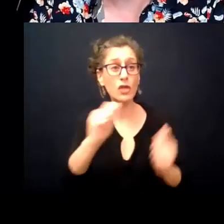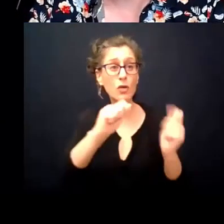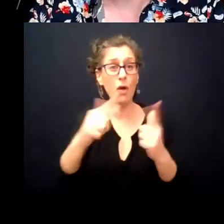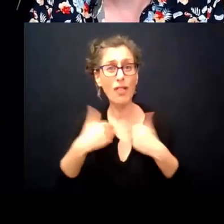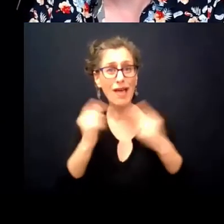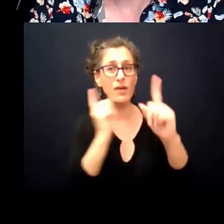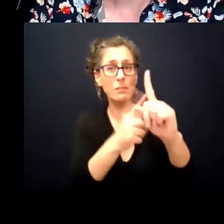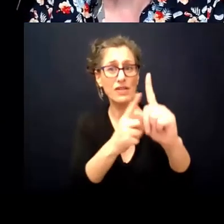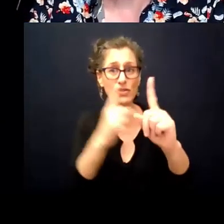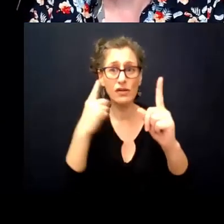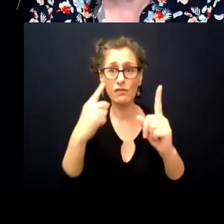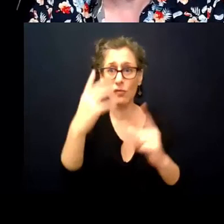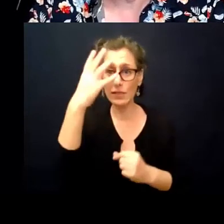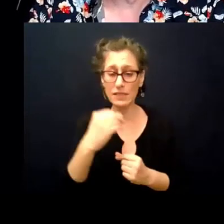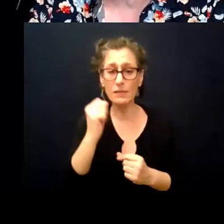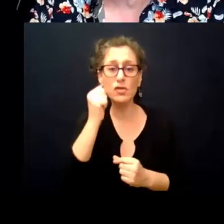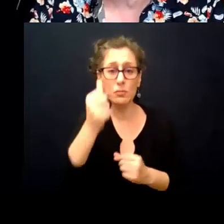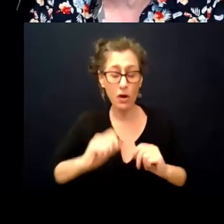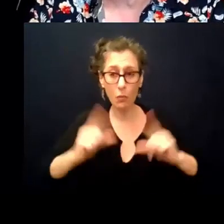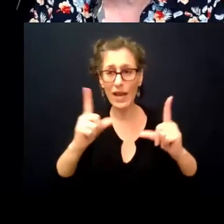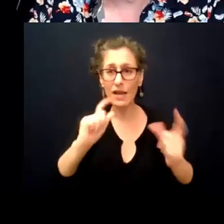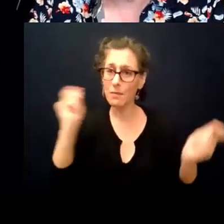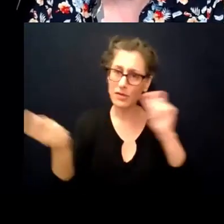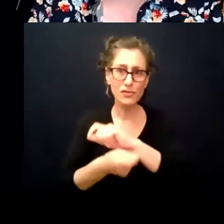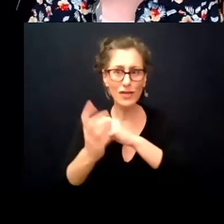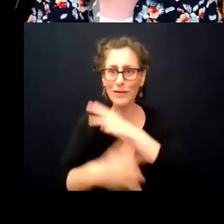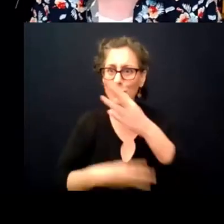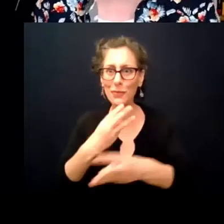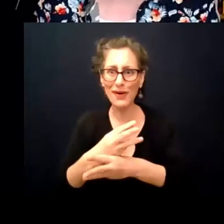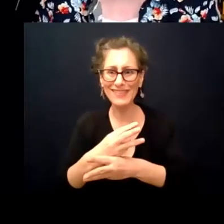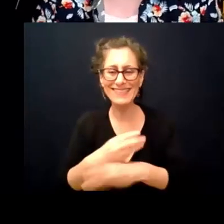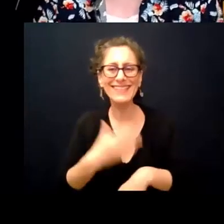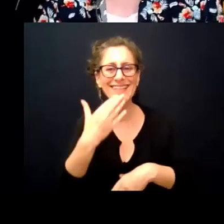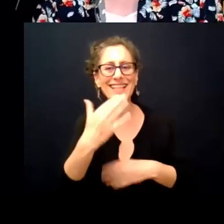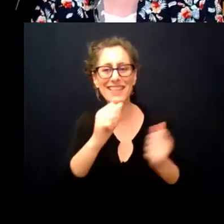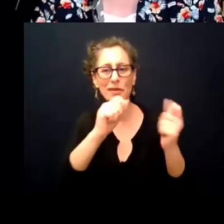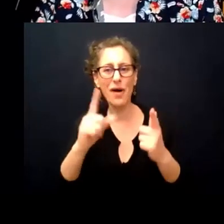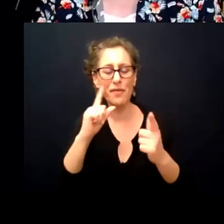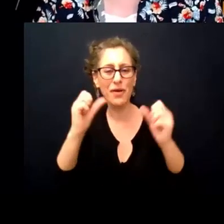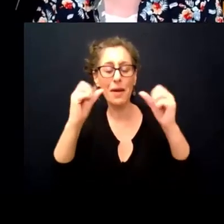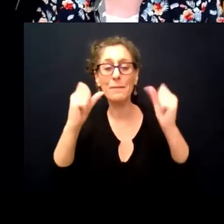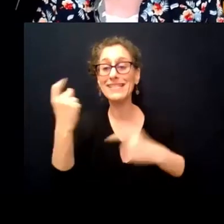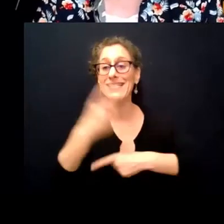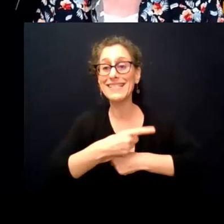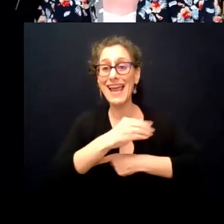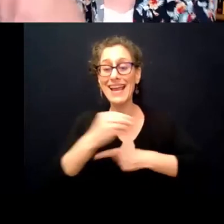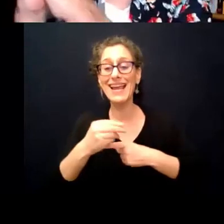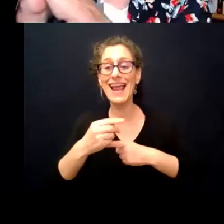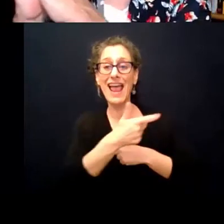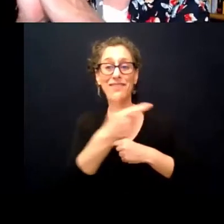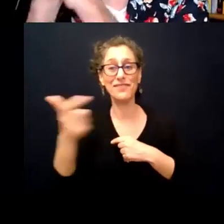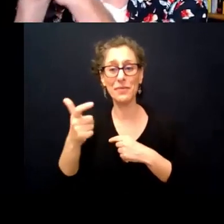with and to wake up and change the world tomorrow. So thank you all for an amazing day and an amazing screening. Thank you so much. Hey, thank you,